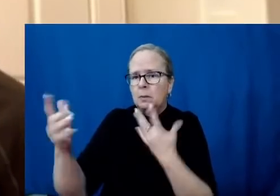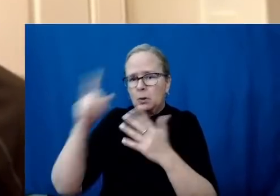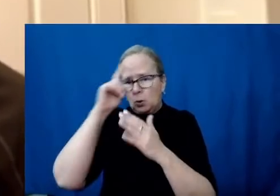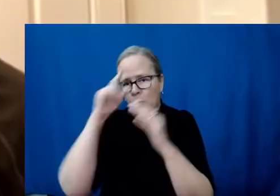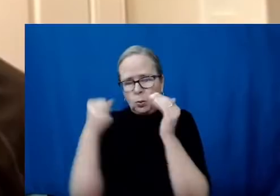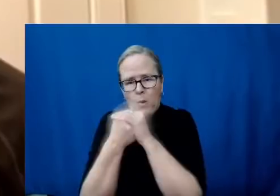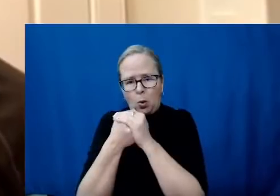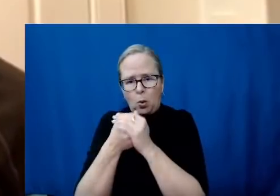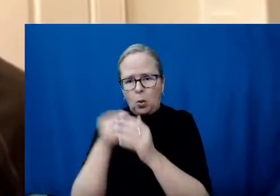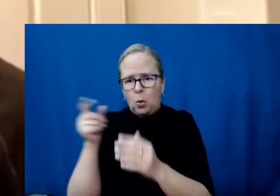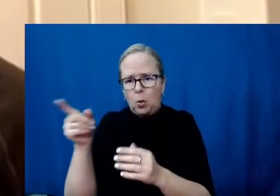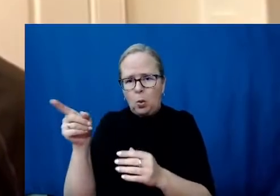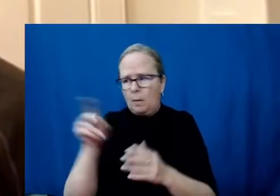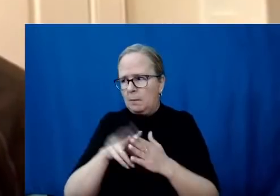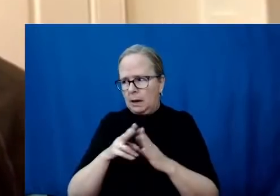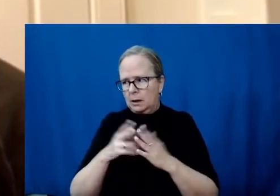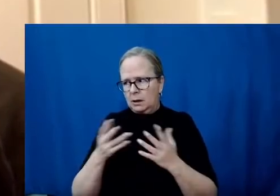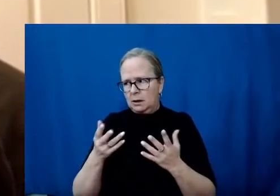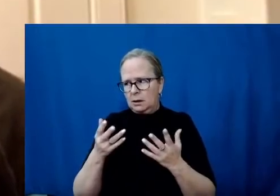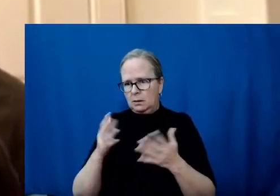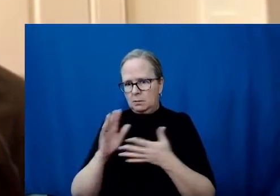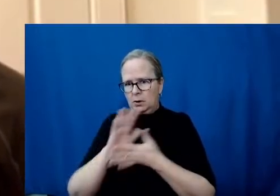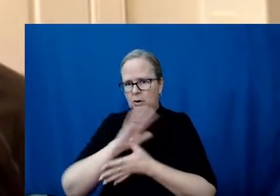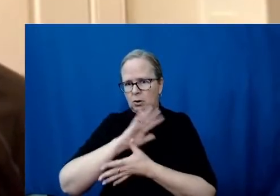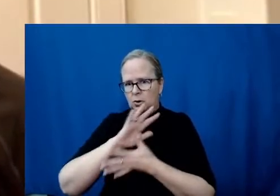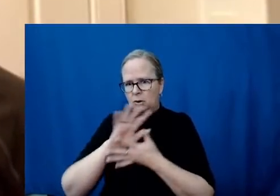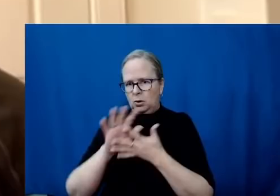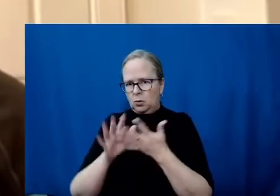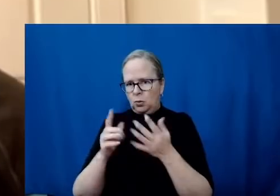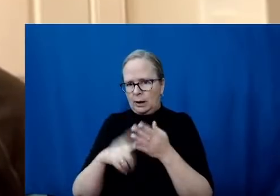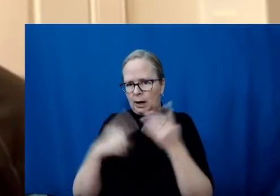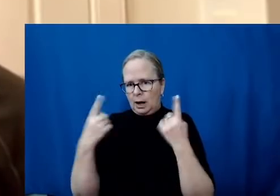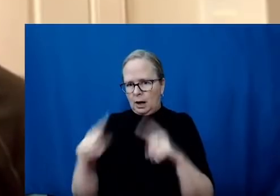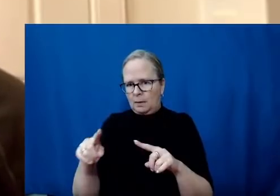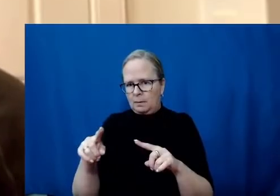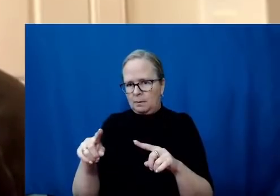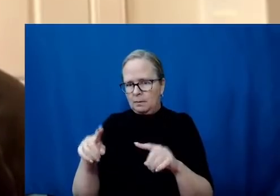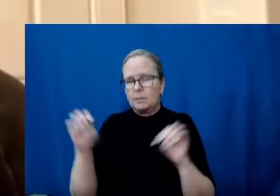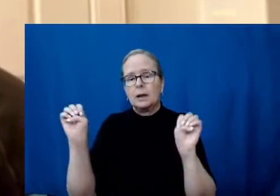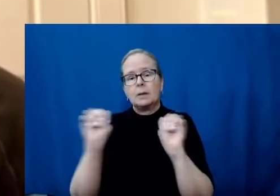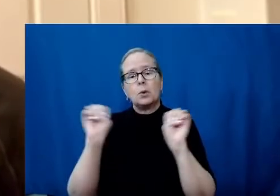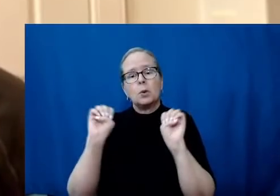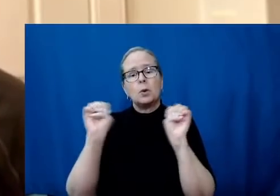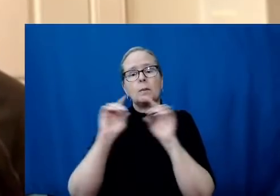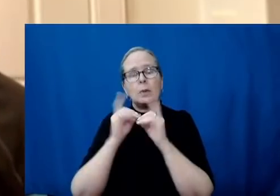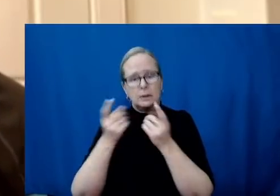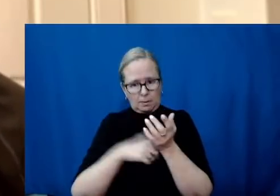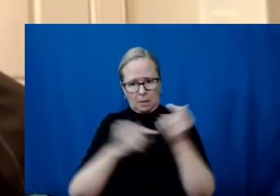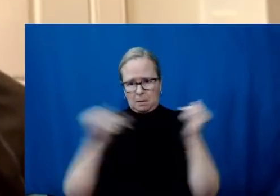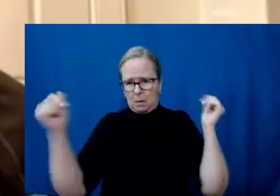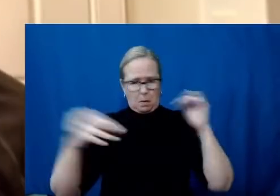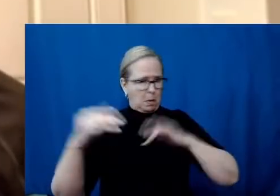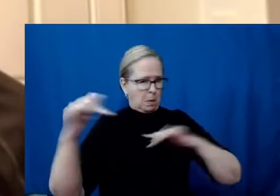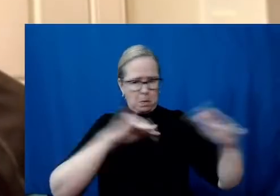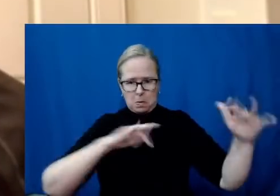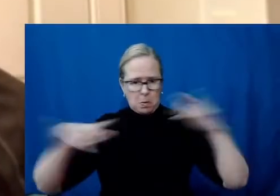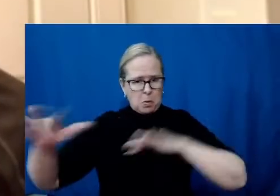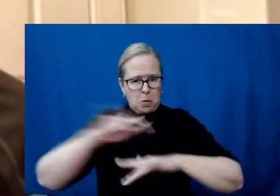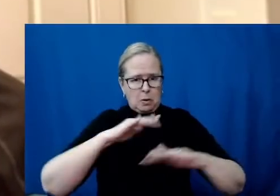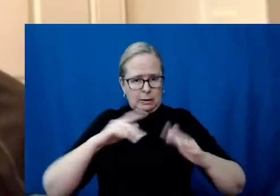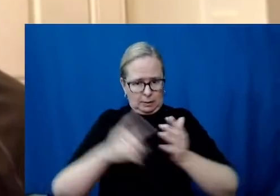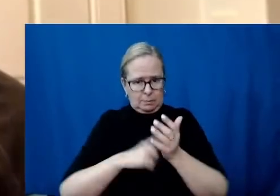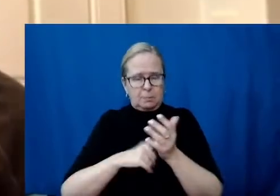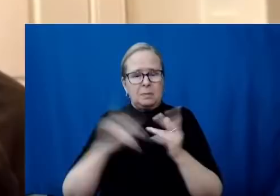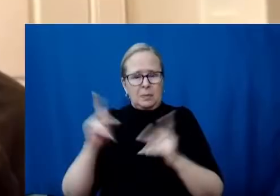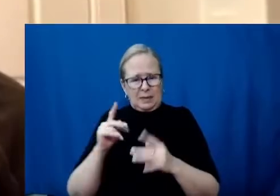get delayed. And there are cases of when the emerge departments are really late, really overcrowded, that